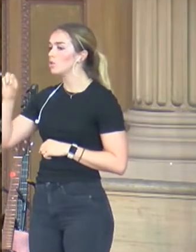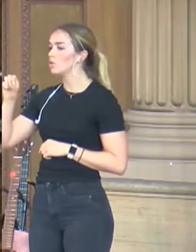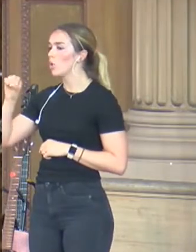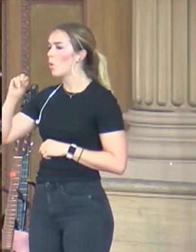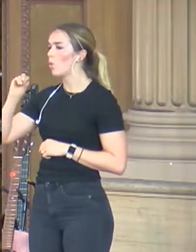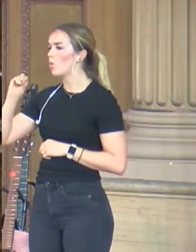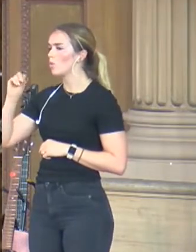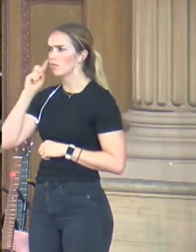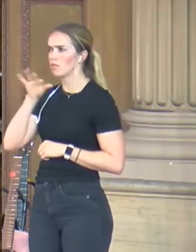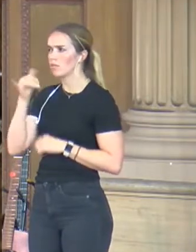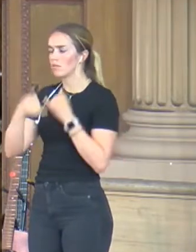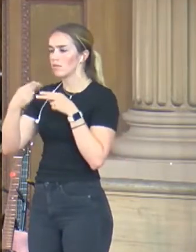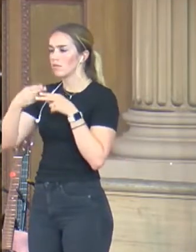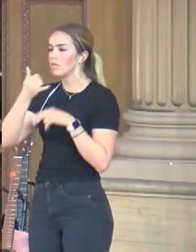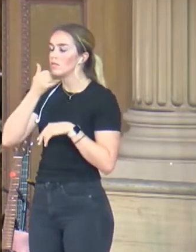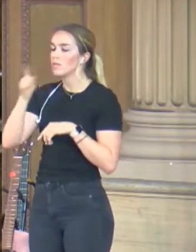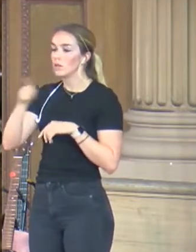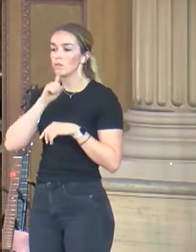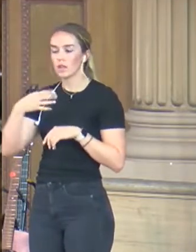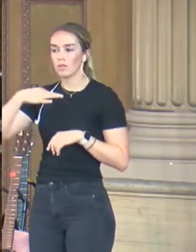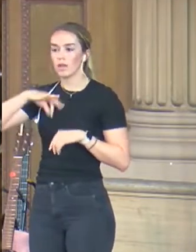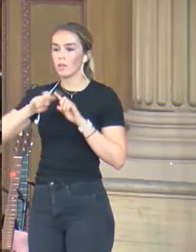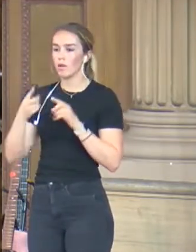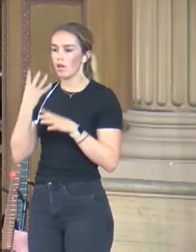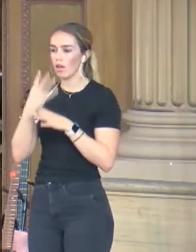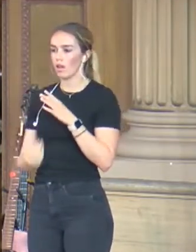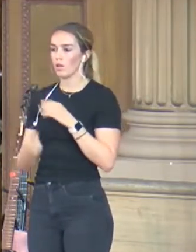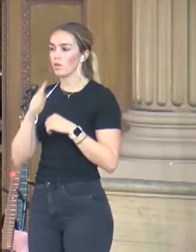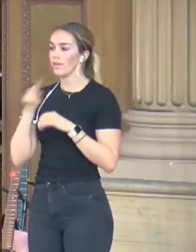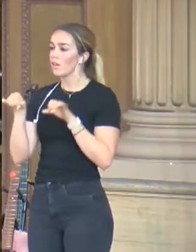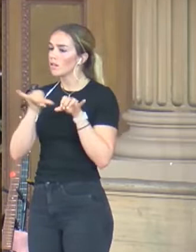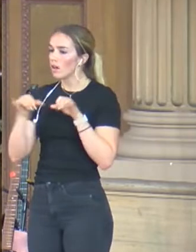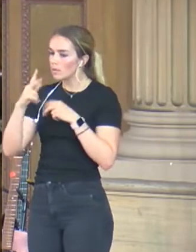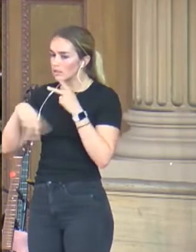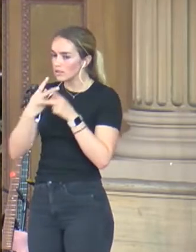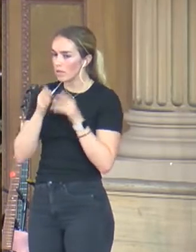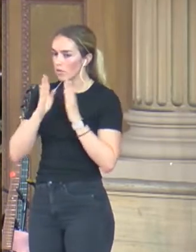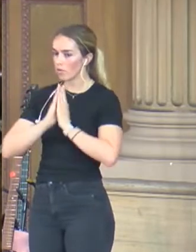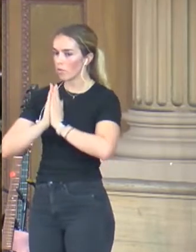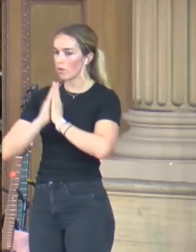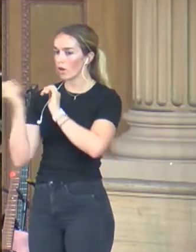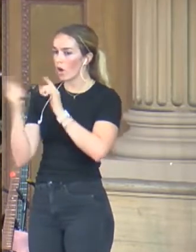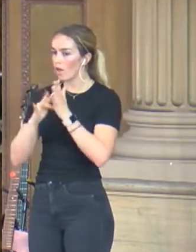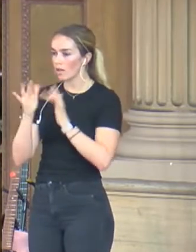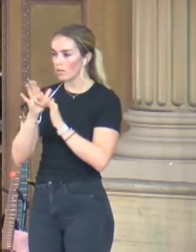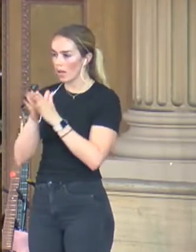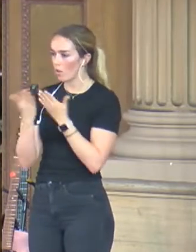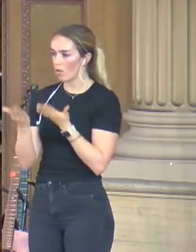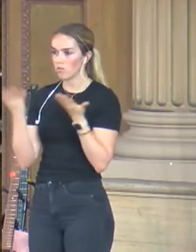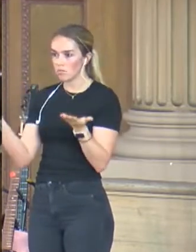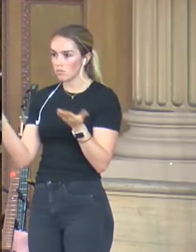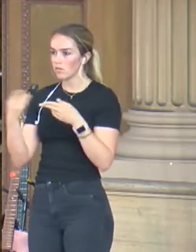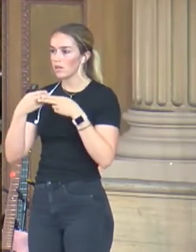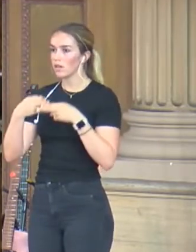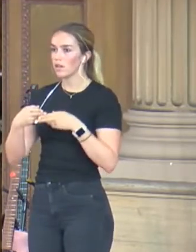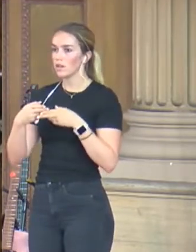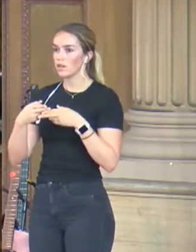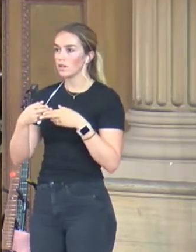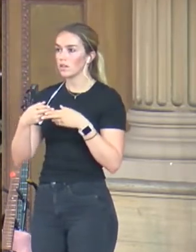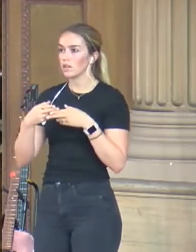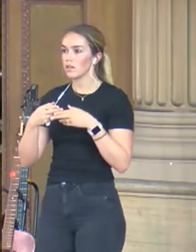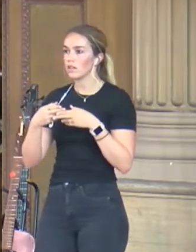good and helpful, leaves out what is probably the most common type of prayer in all of the Bible. And that's the type of prayer that we